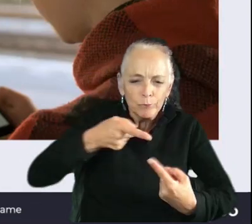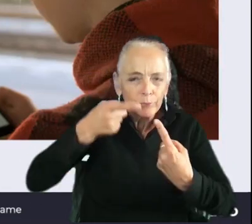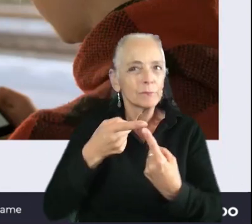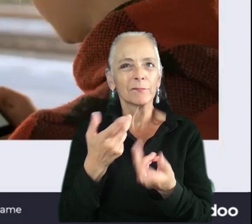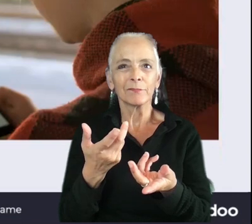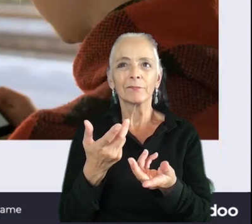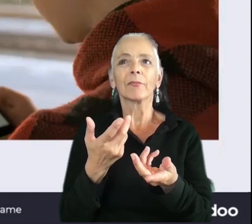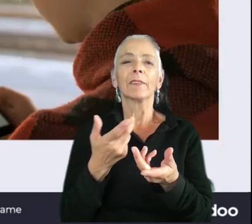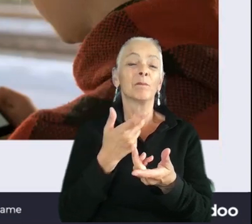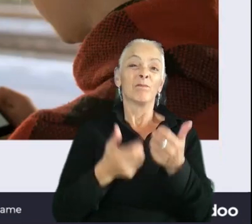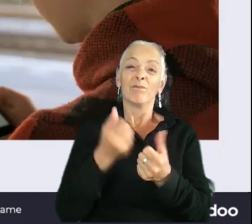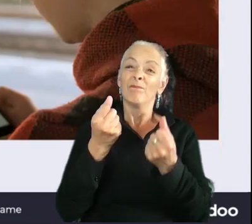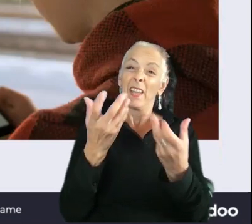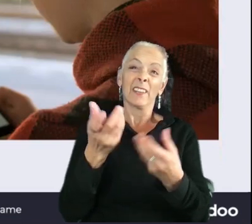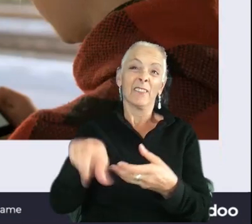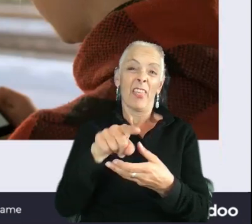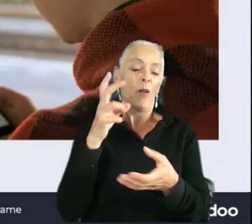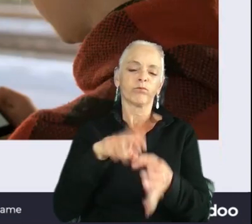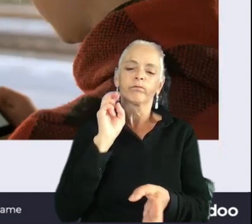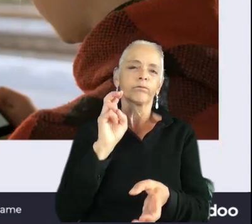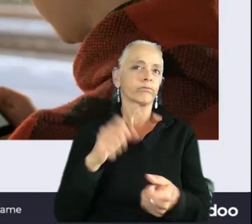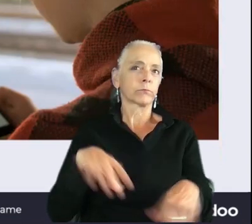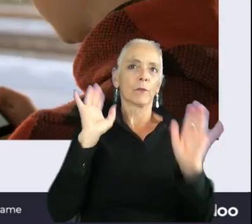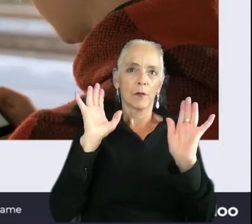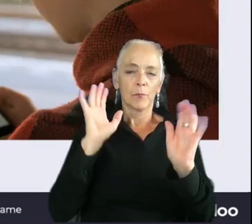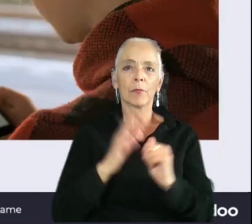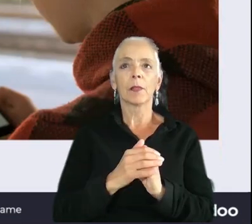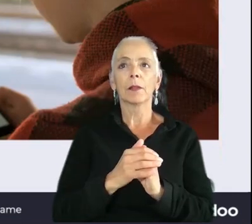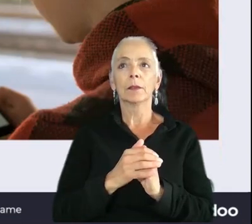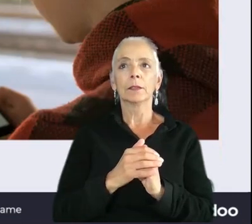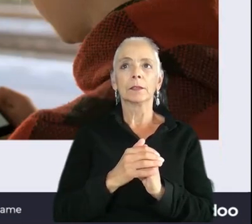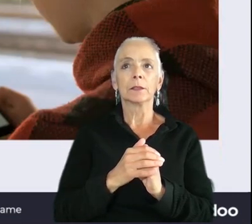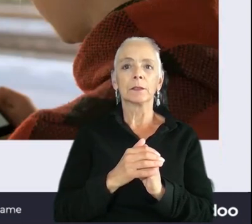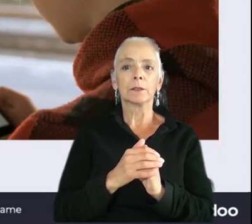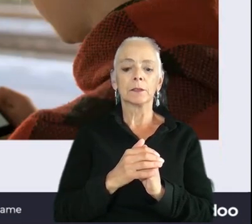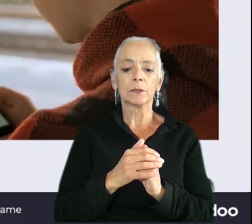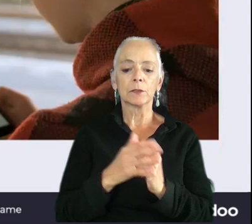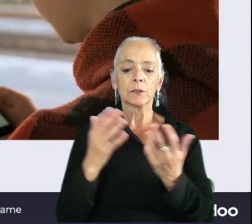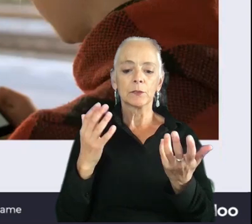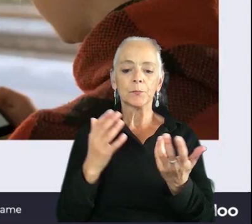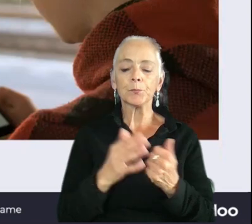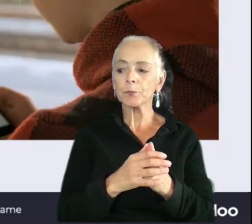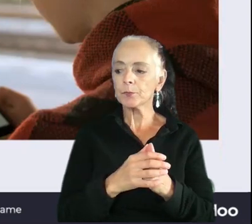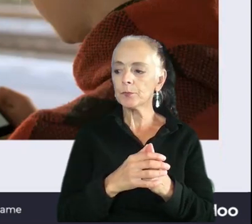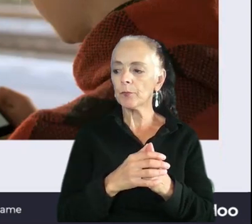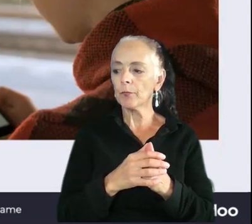then a good chunk of them will simply give up. And so if you paid to acquire these players, you can't really afford